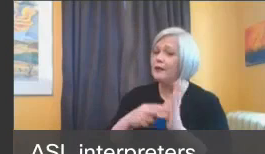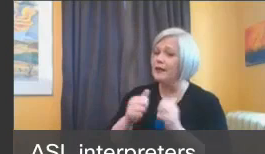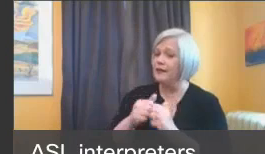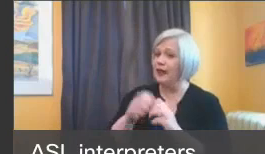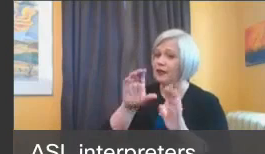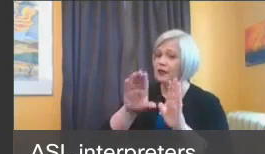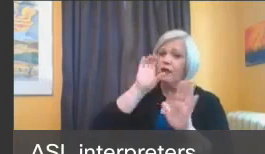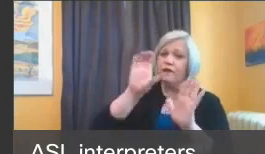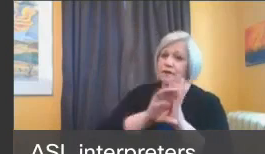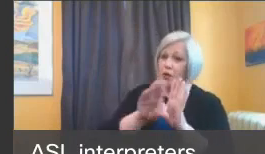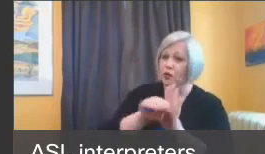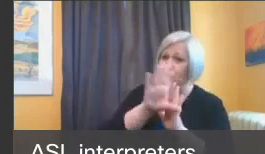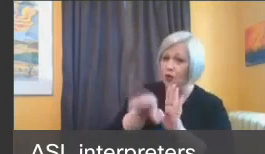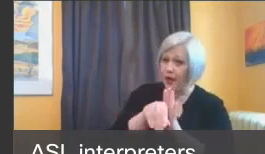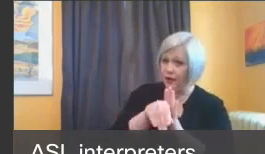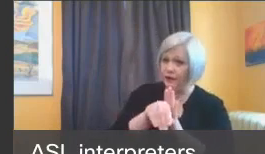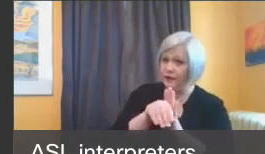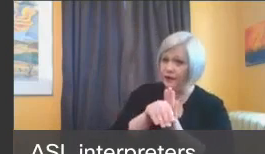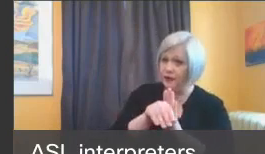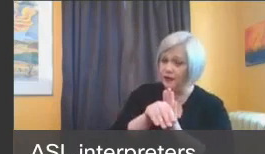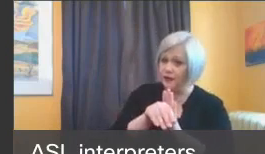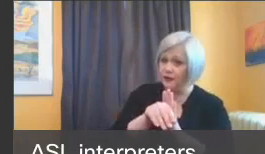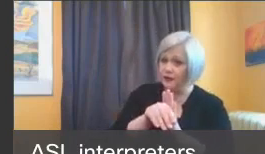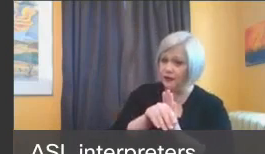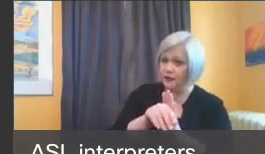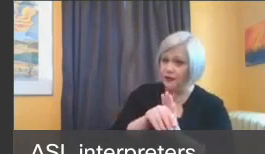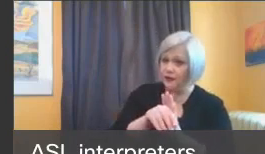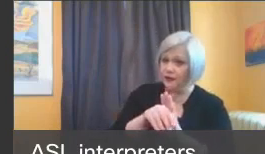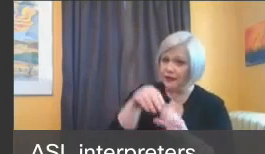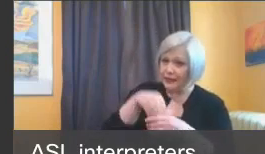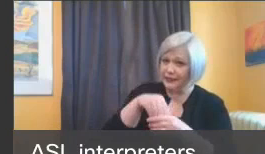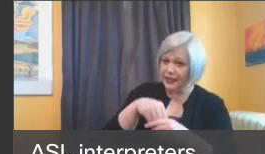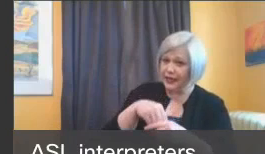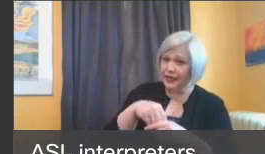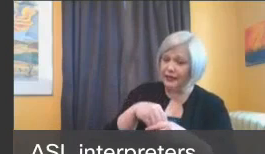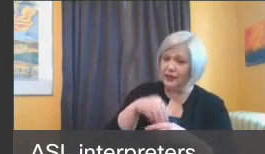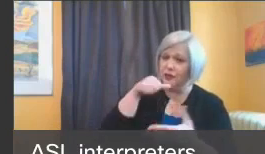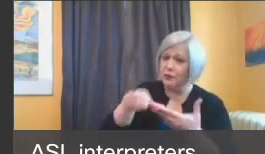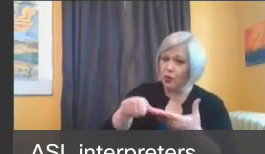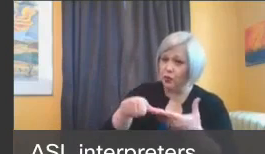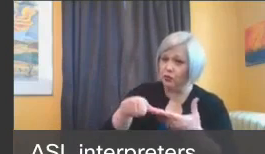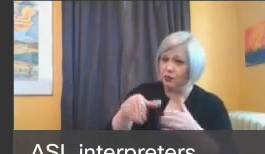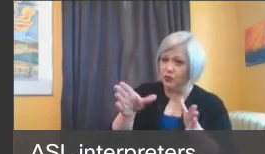photographs taken inside post office by post office workers